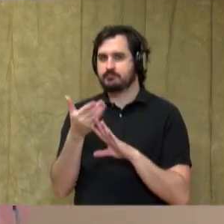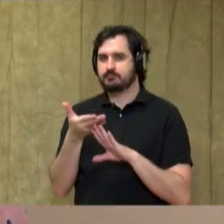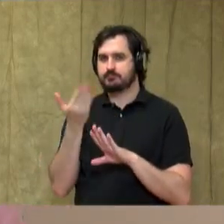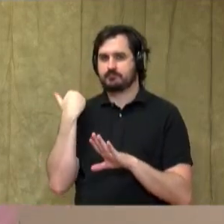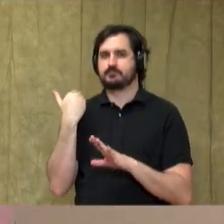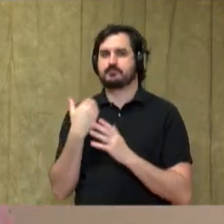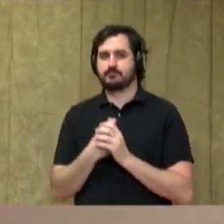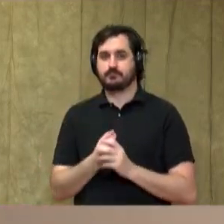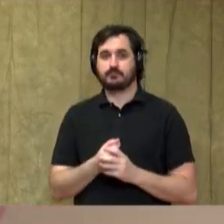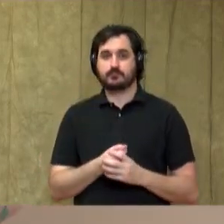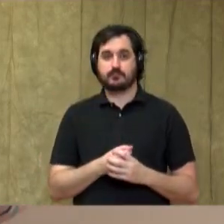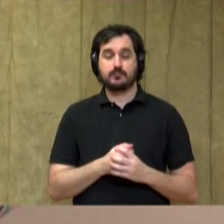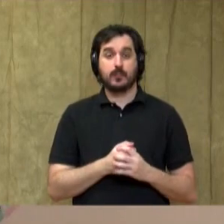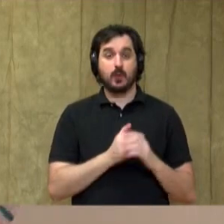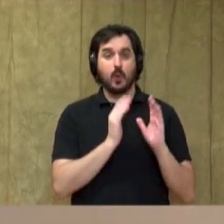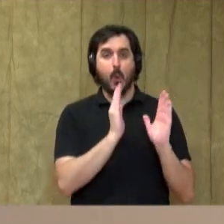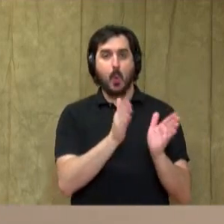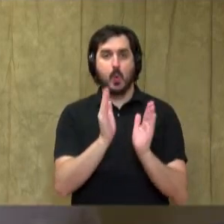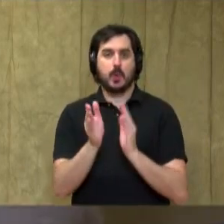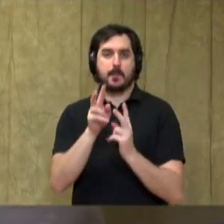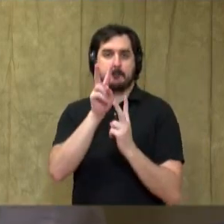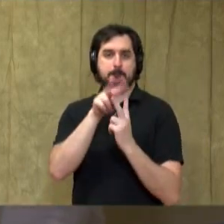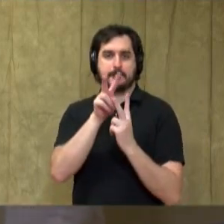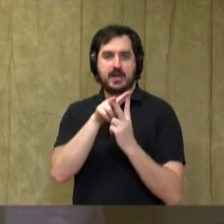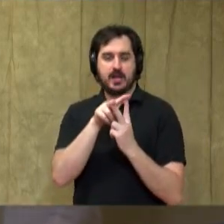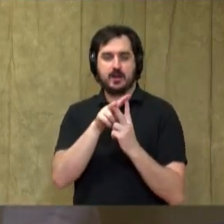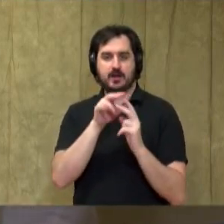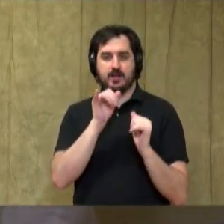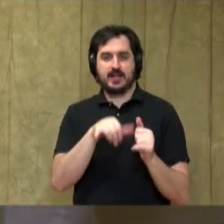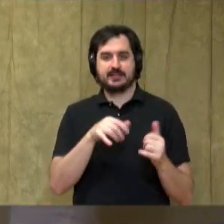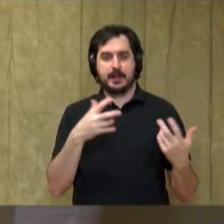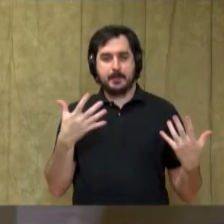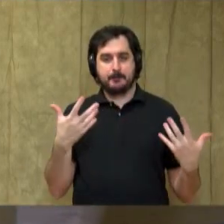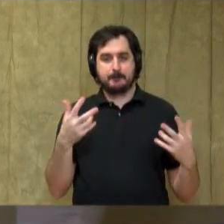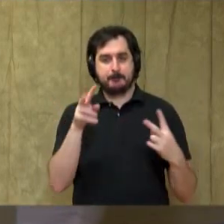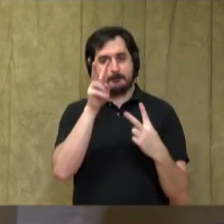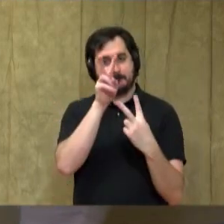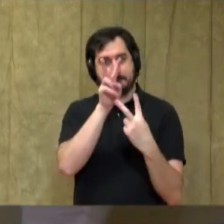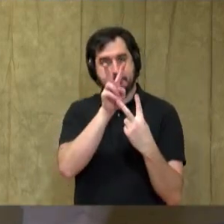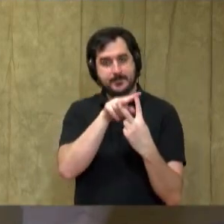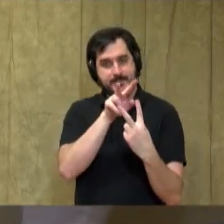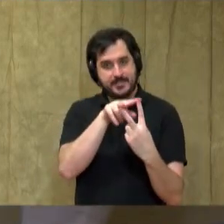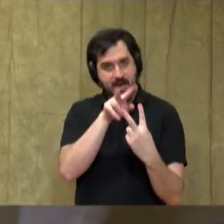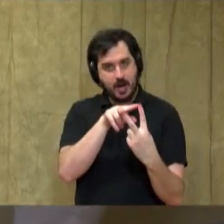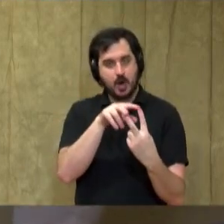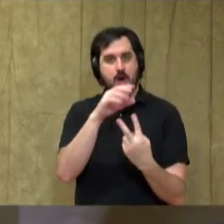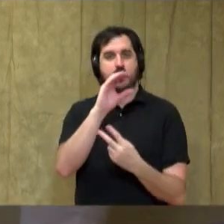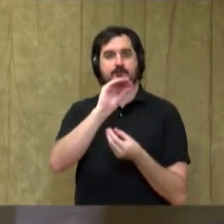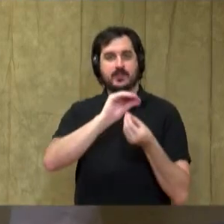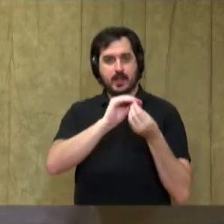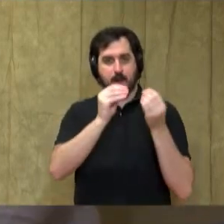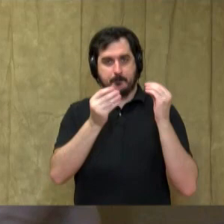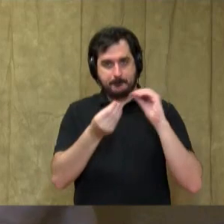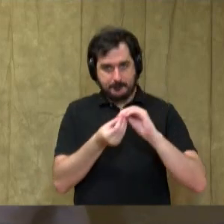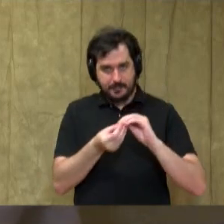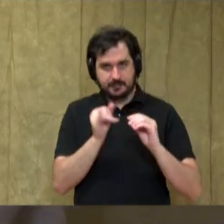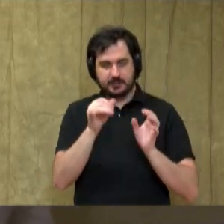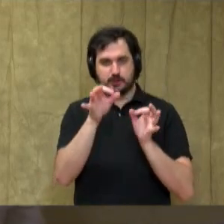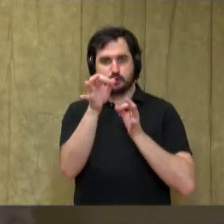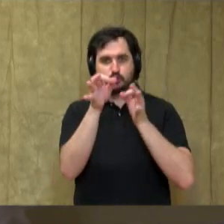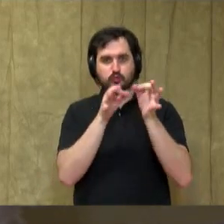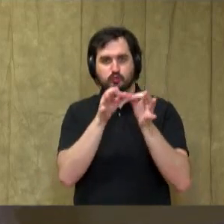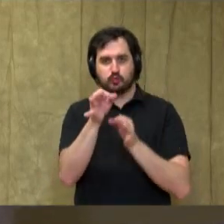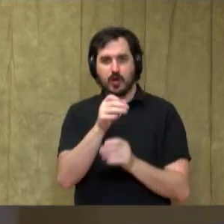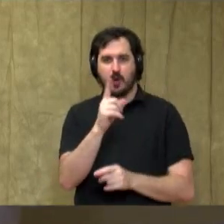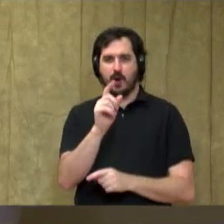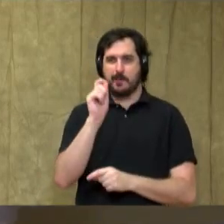of coordinates or numbers that describes the location of the point on the